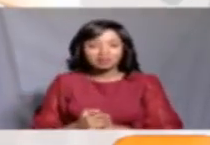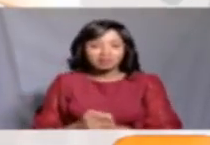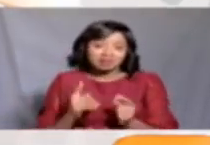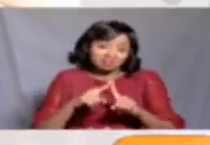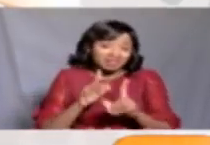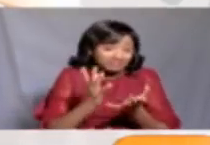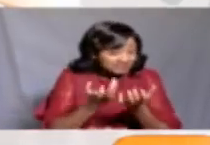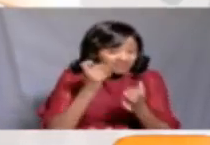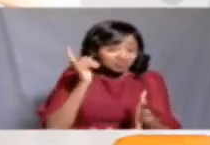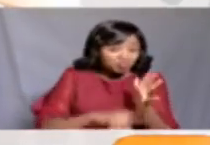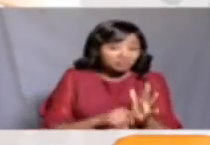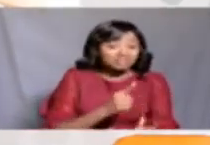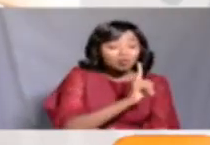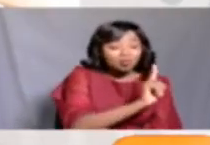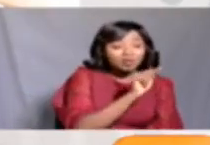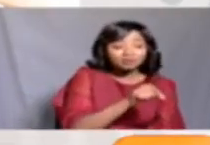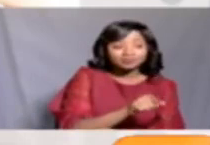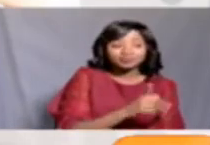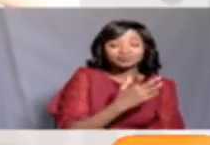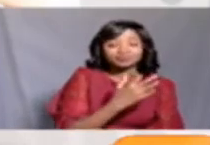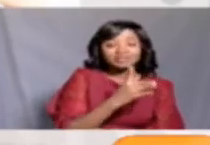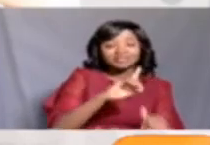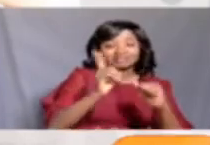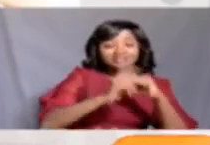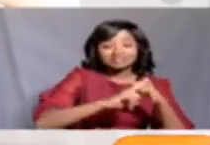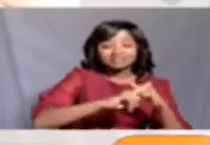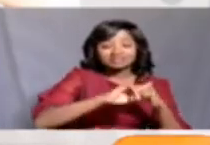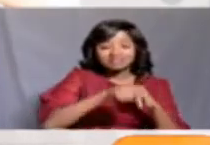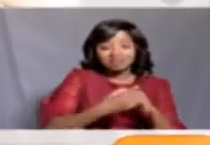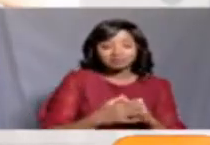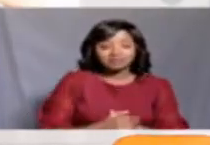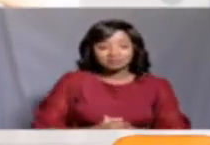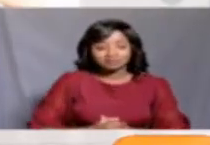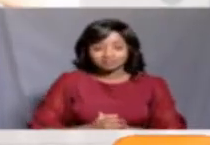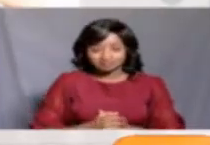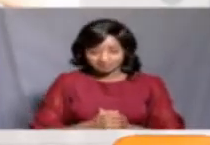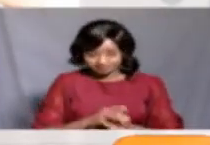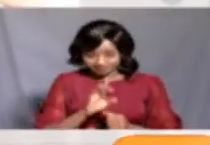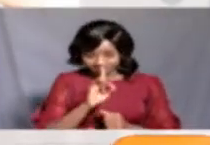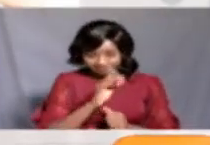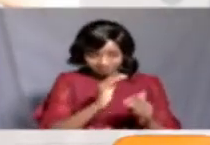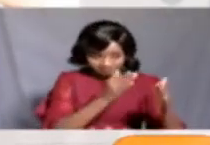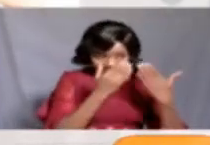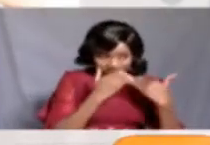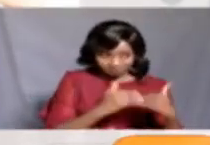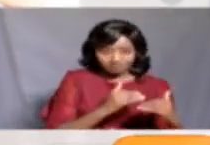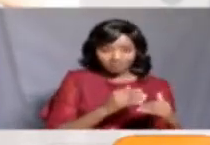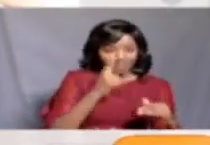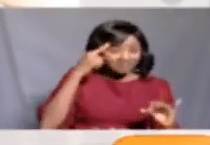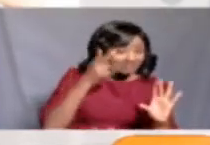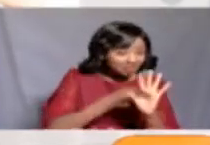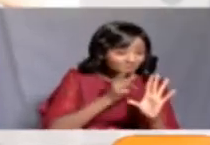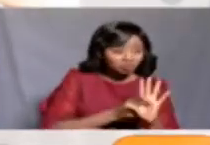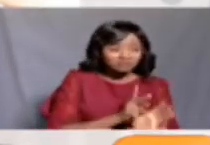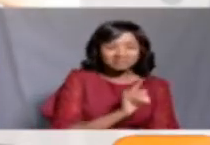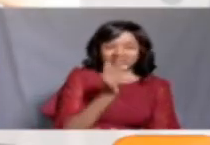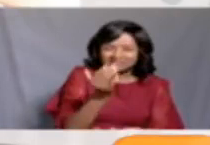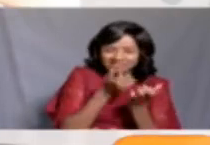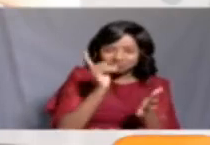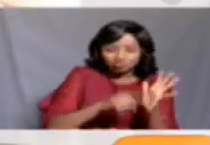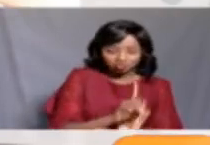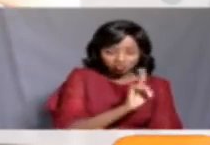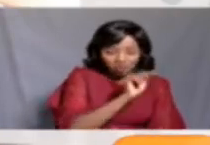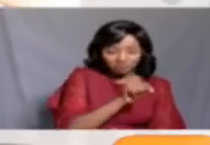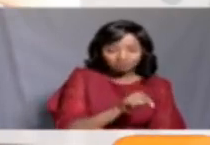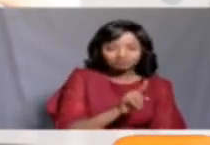every 15,000 patients. Right now, it is 1 to, get this, every 4.6 million. I'll just stop